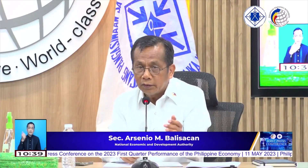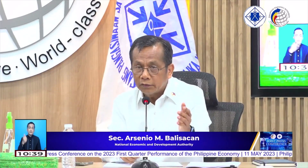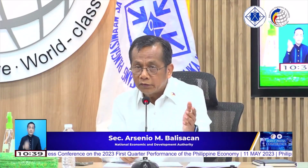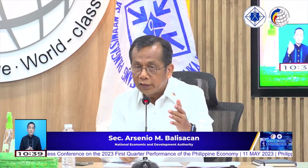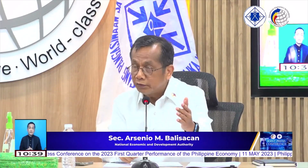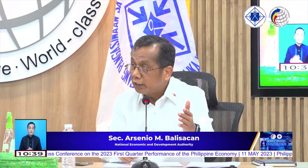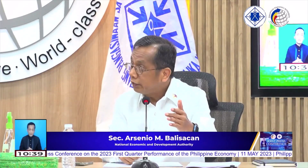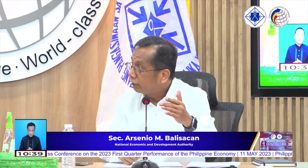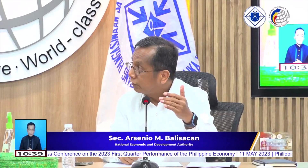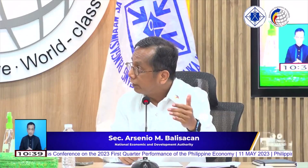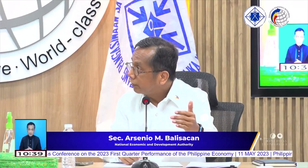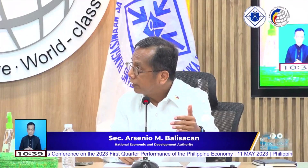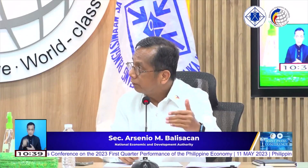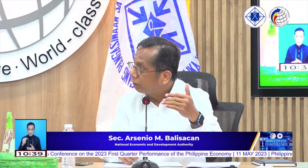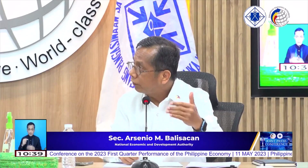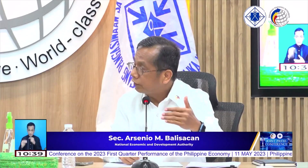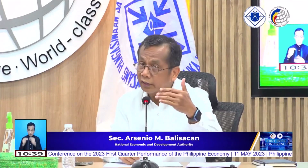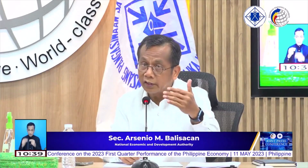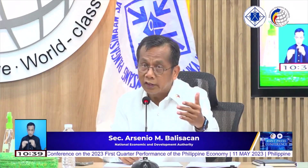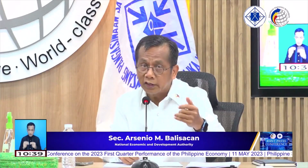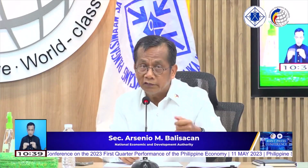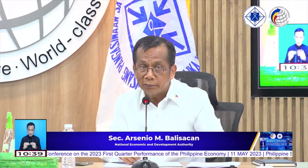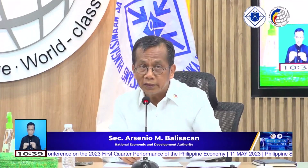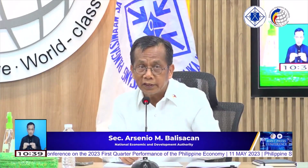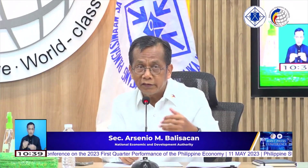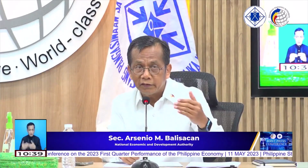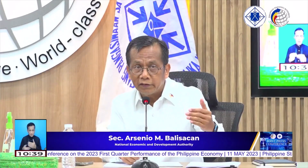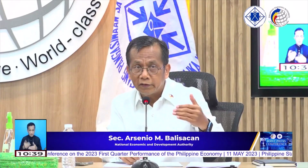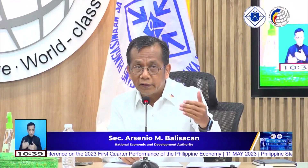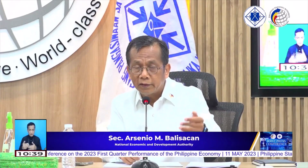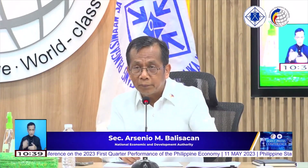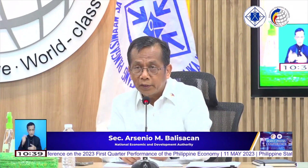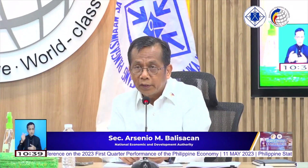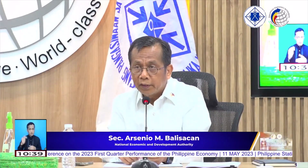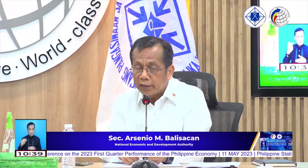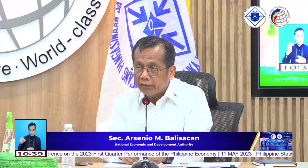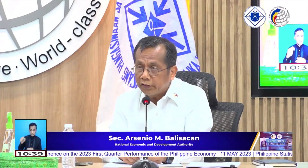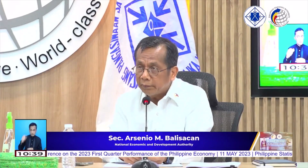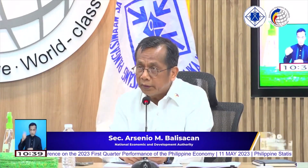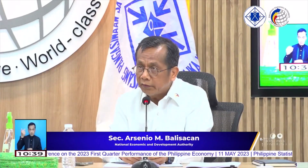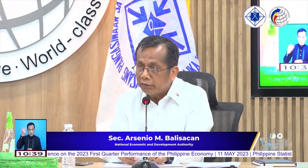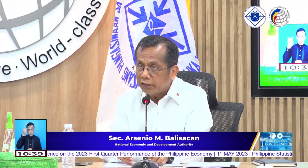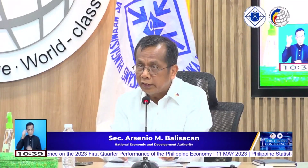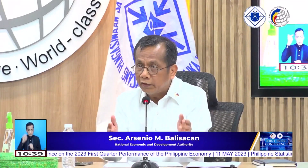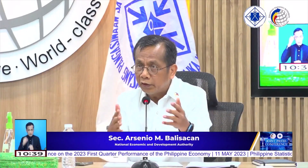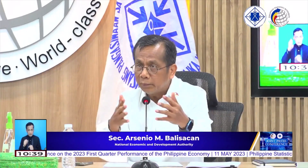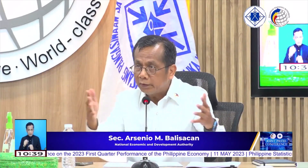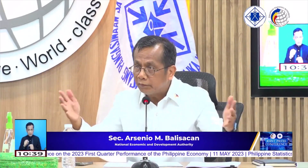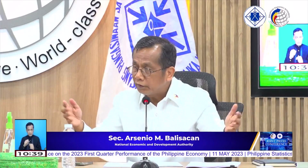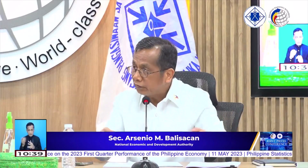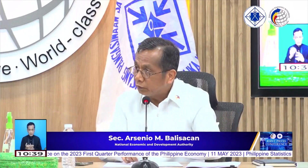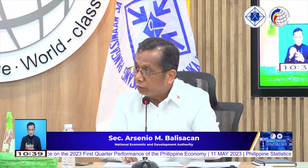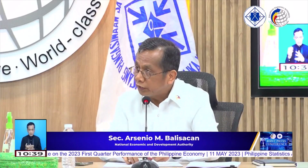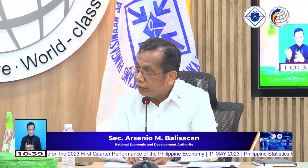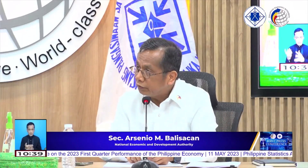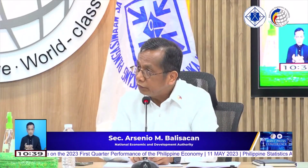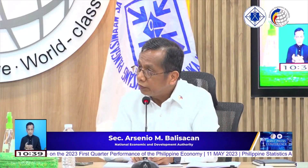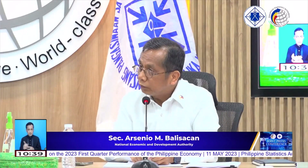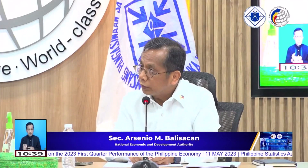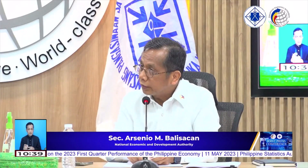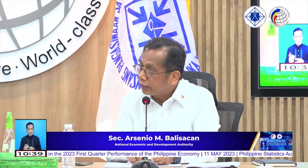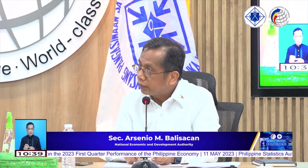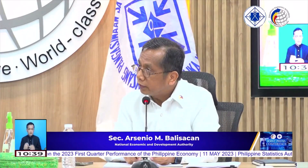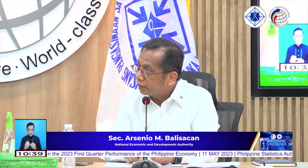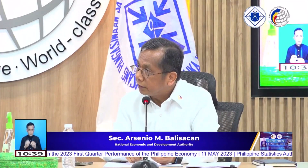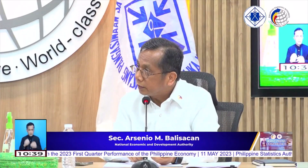those negotiations live under. Of course, the government can step in to set the environment for such negotiations so that